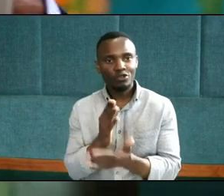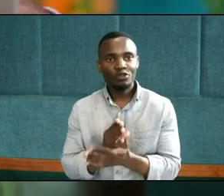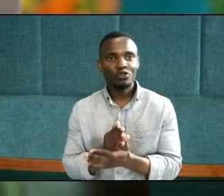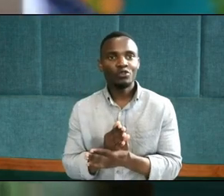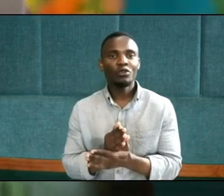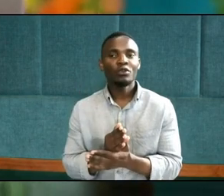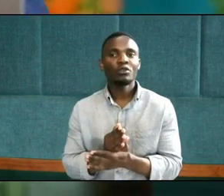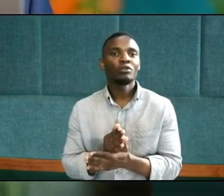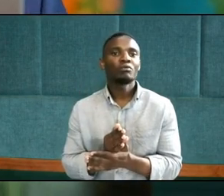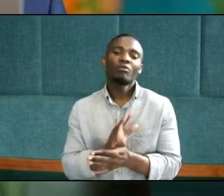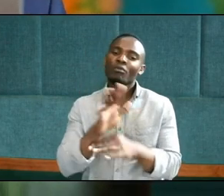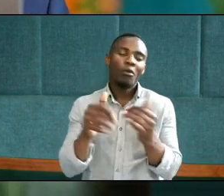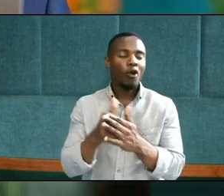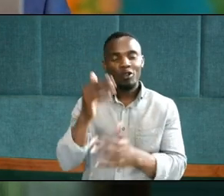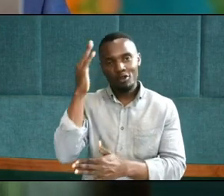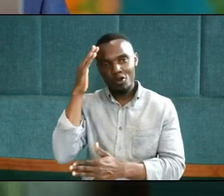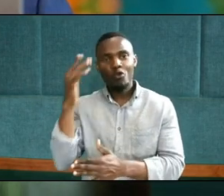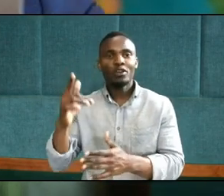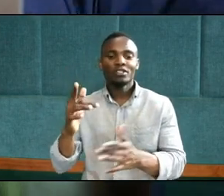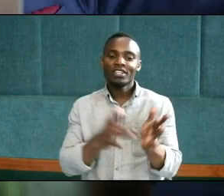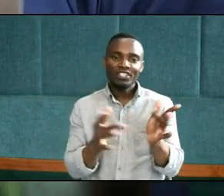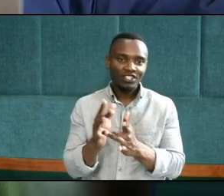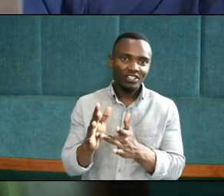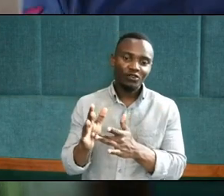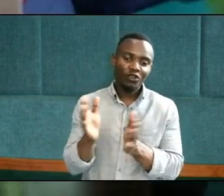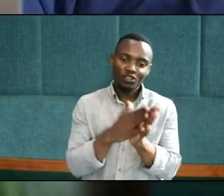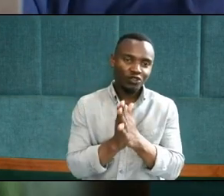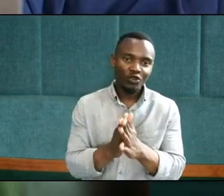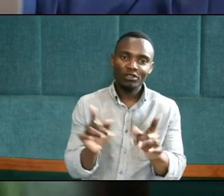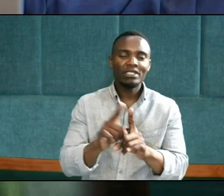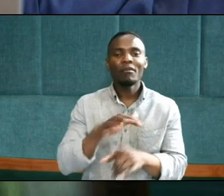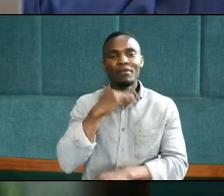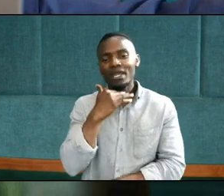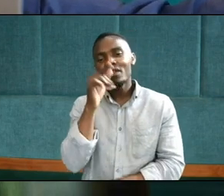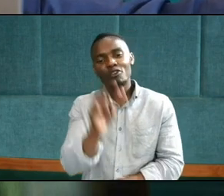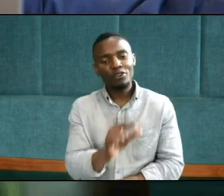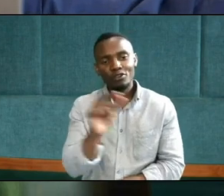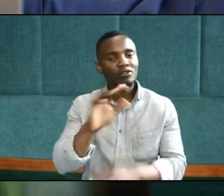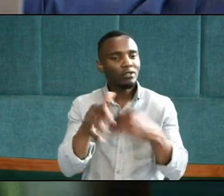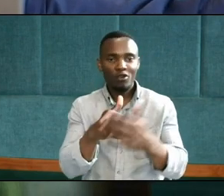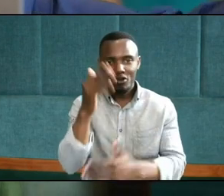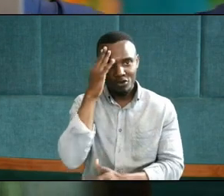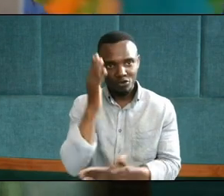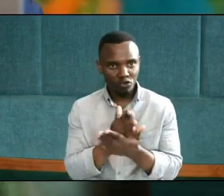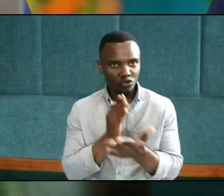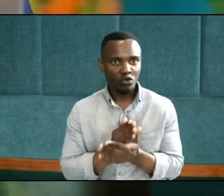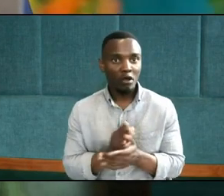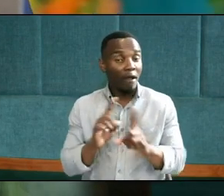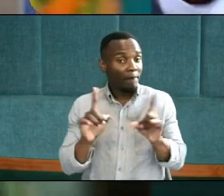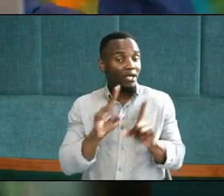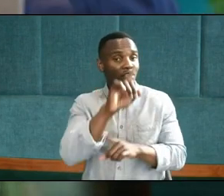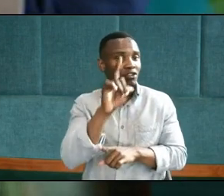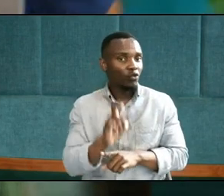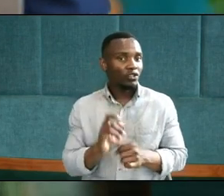lived a sinless life. Everybody knows that. He died on the cross. Yes, everybody knows that. But the question